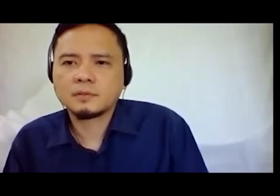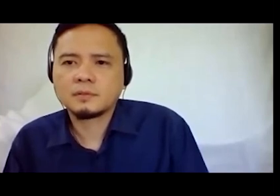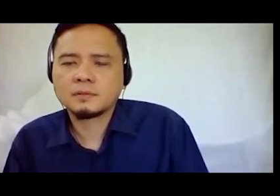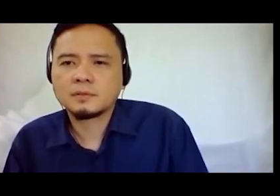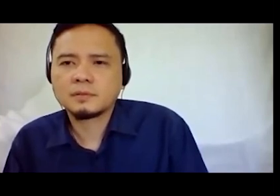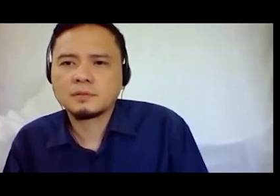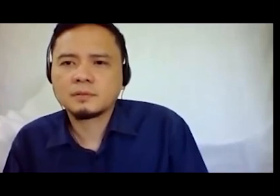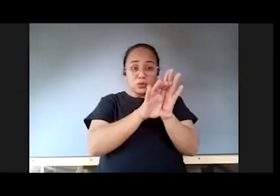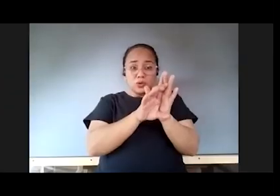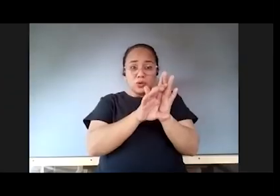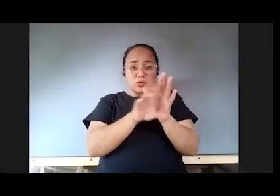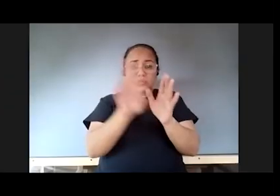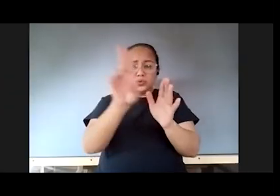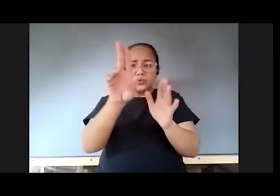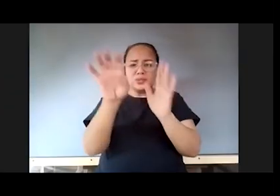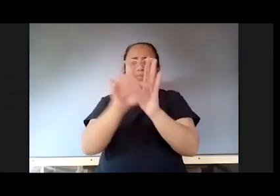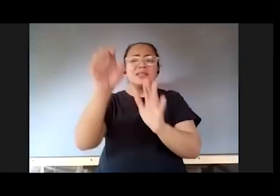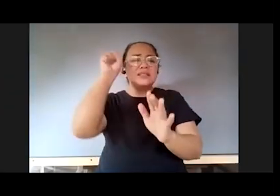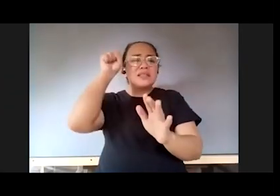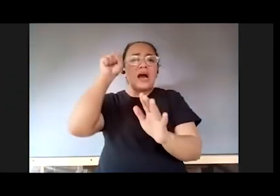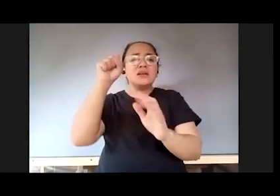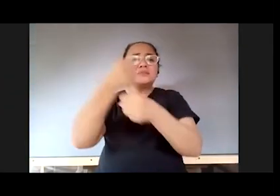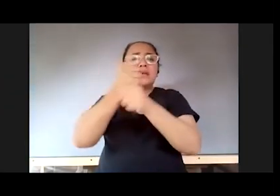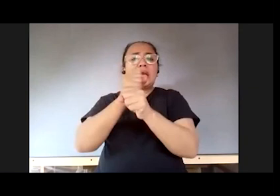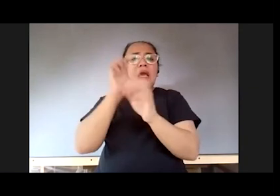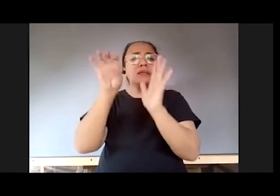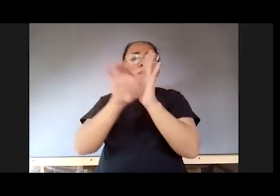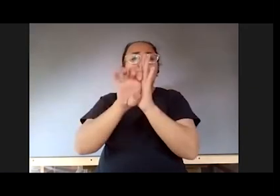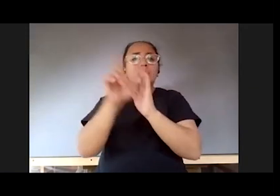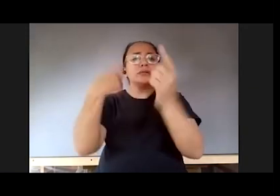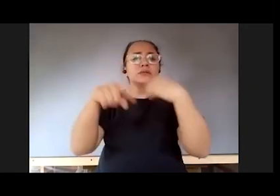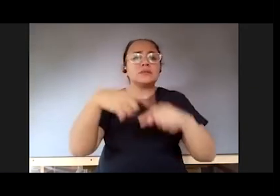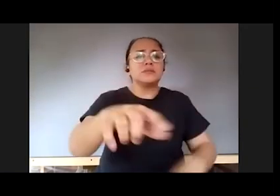Ask Jacques to use an example with the first column.